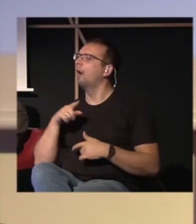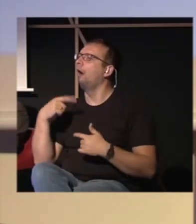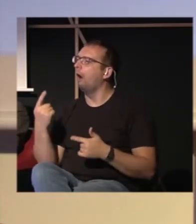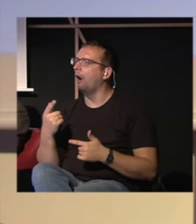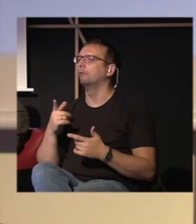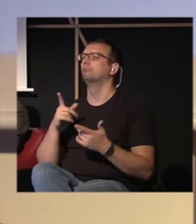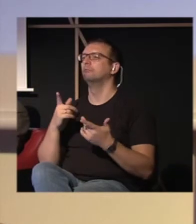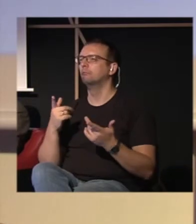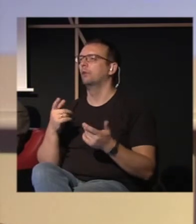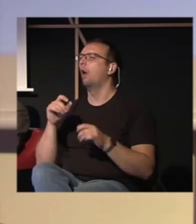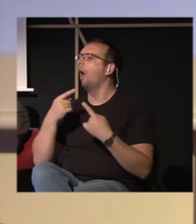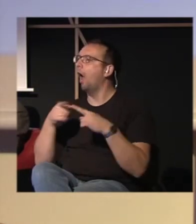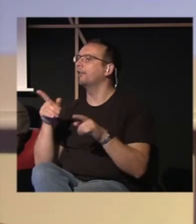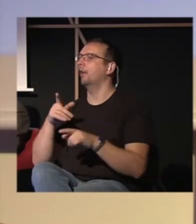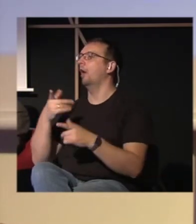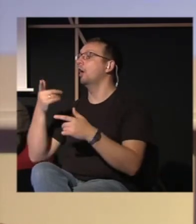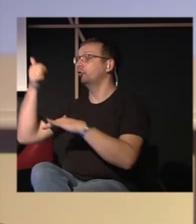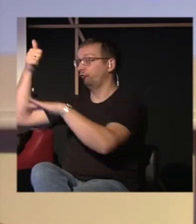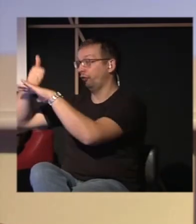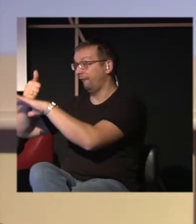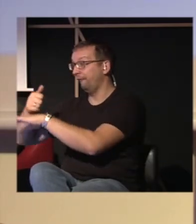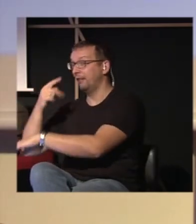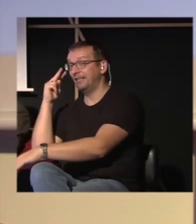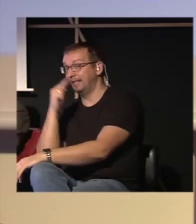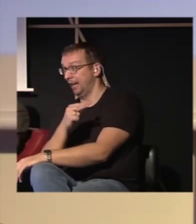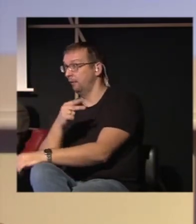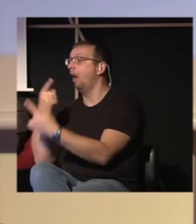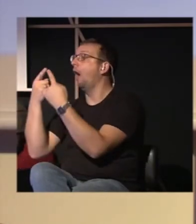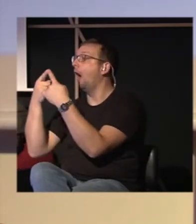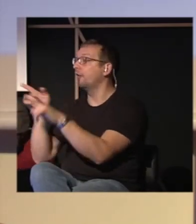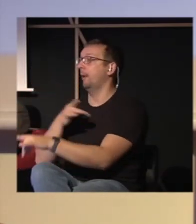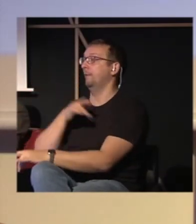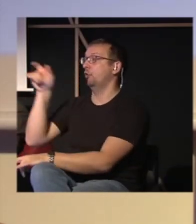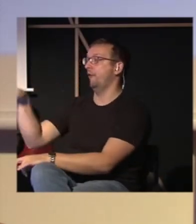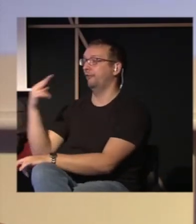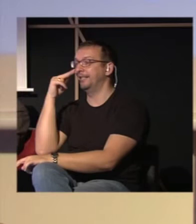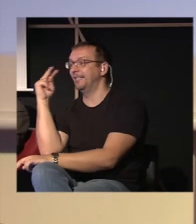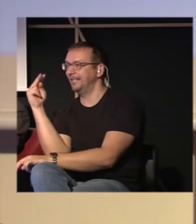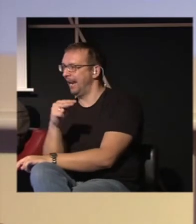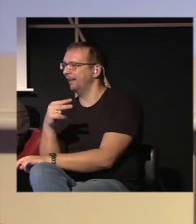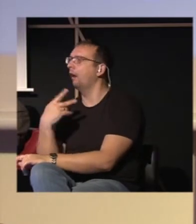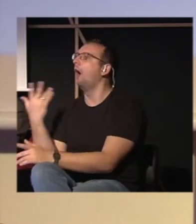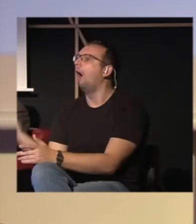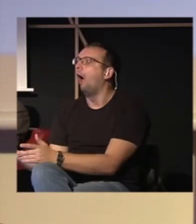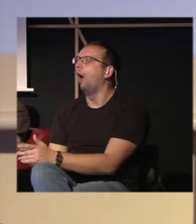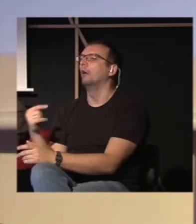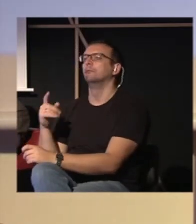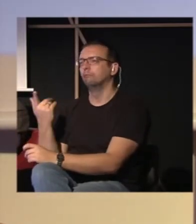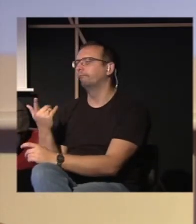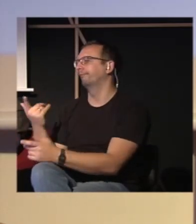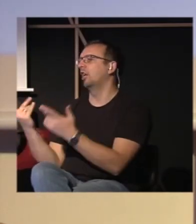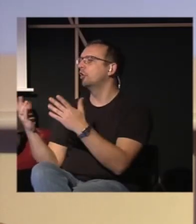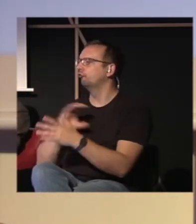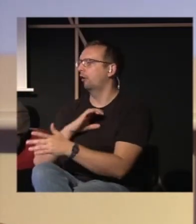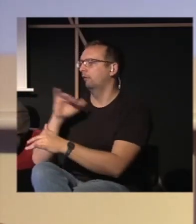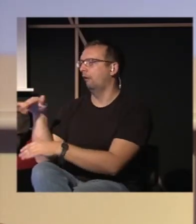people start opening their eyes and see, oh, this person not only can work in a football club or a football organization,